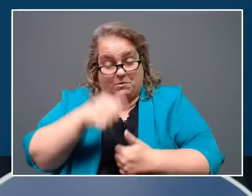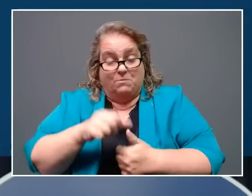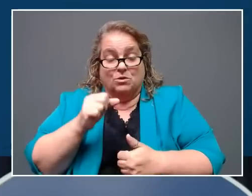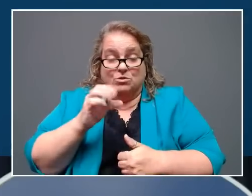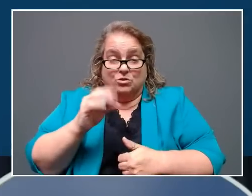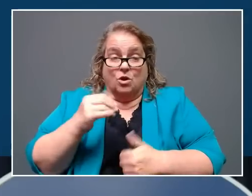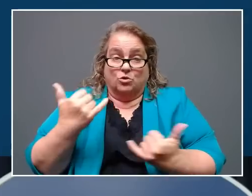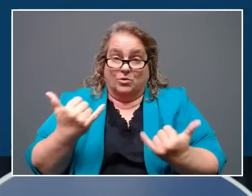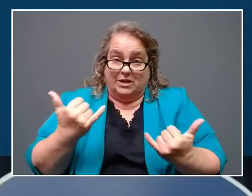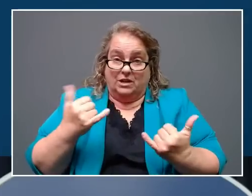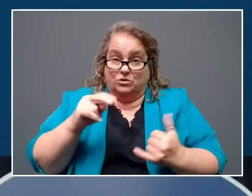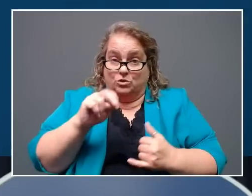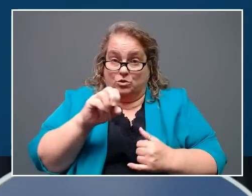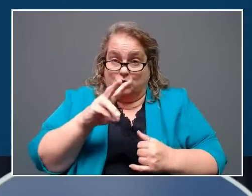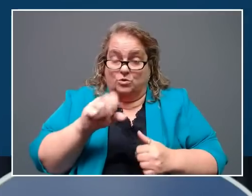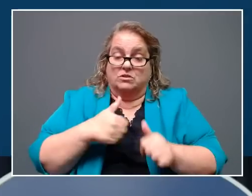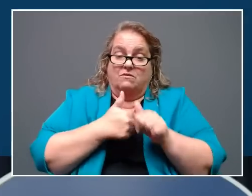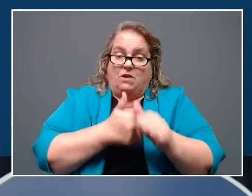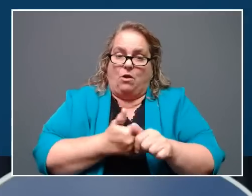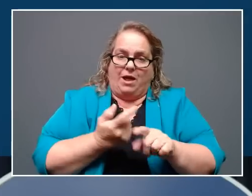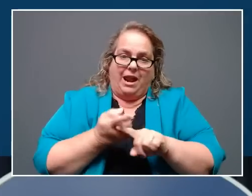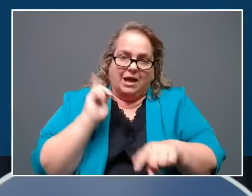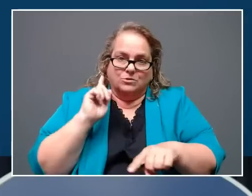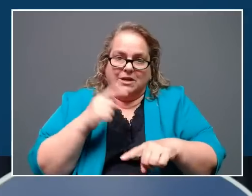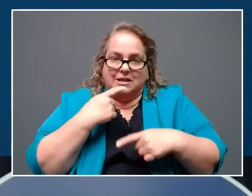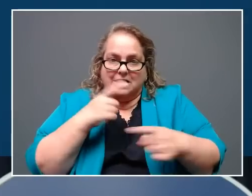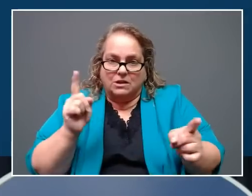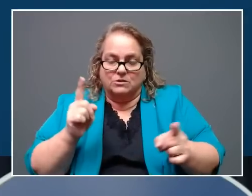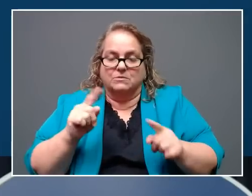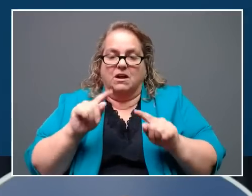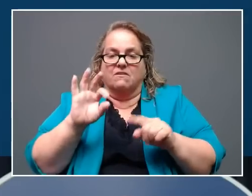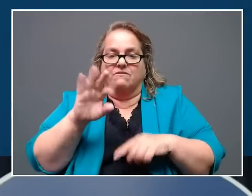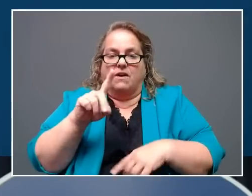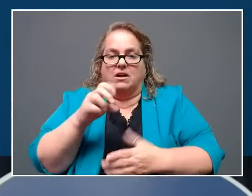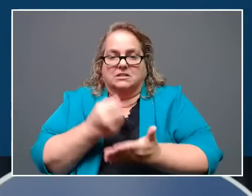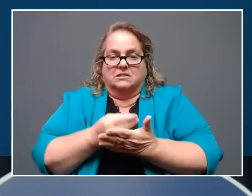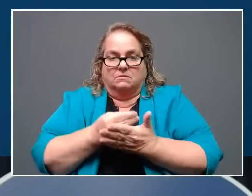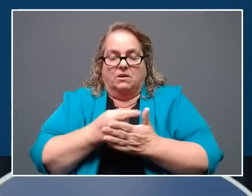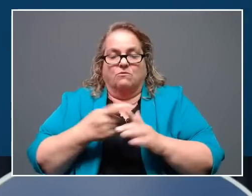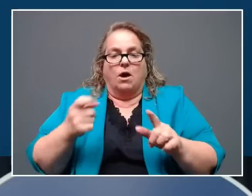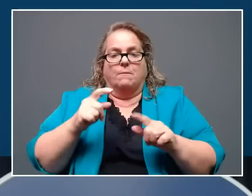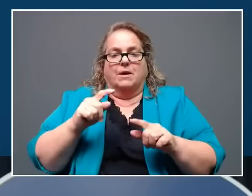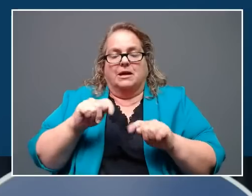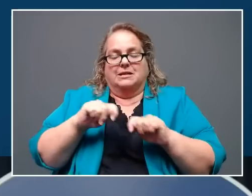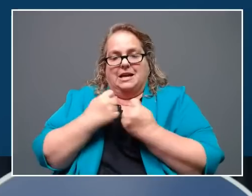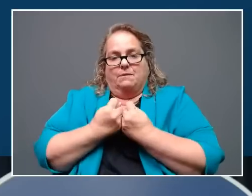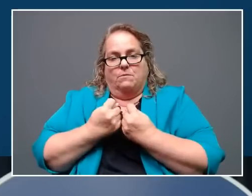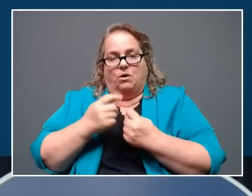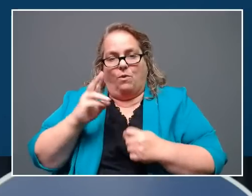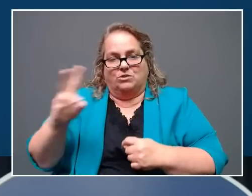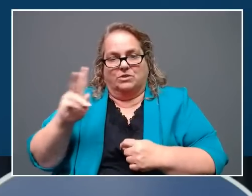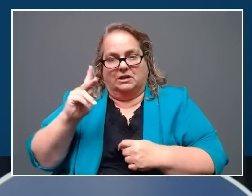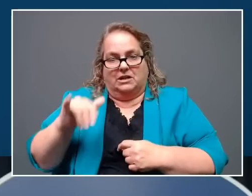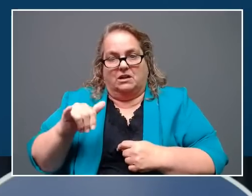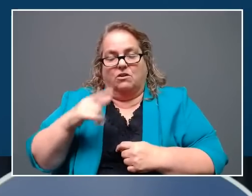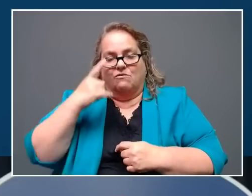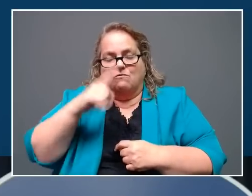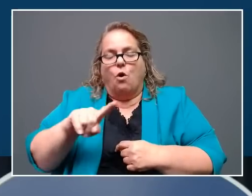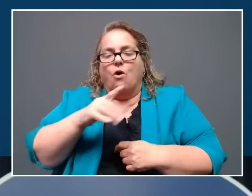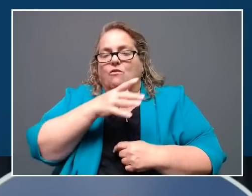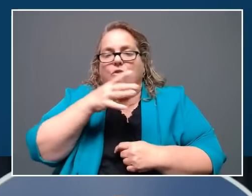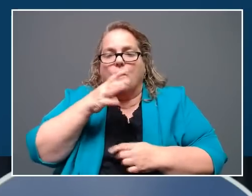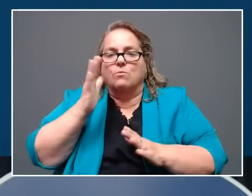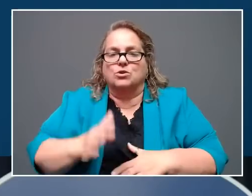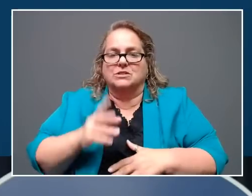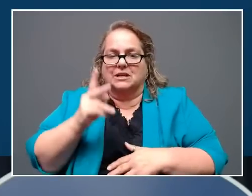follows last week's announcements of funds from the Team Western Kentucky Tornado Relief Fund going to support farmers in the area whose costs are going to